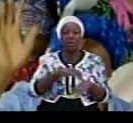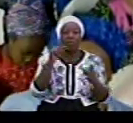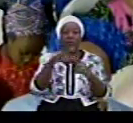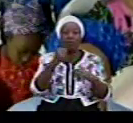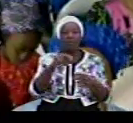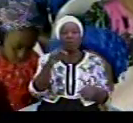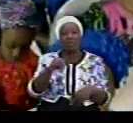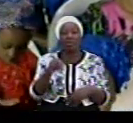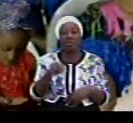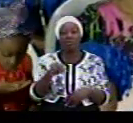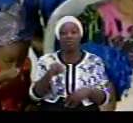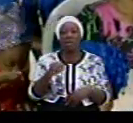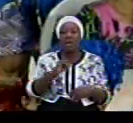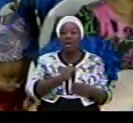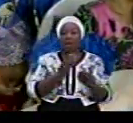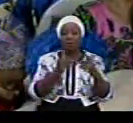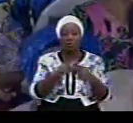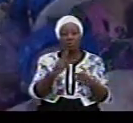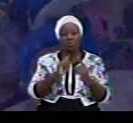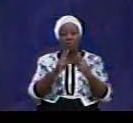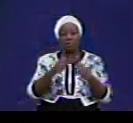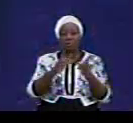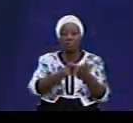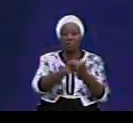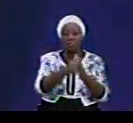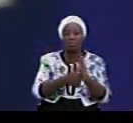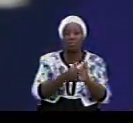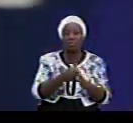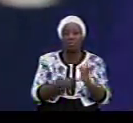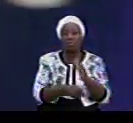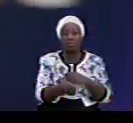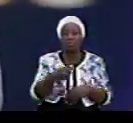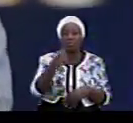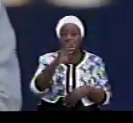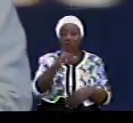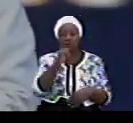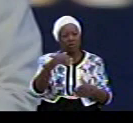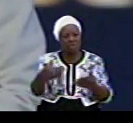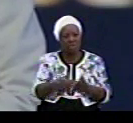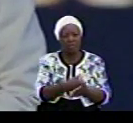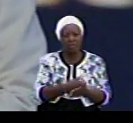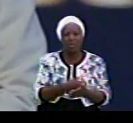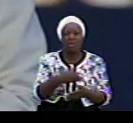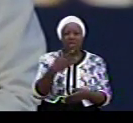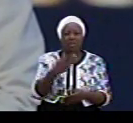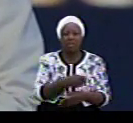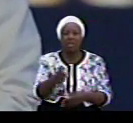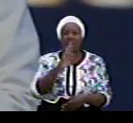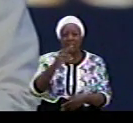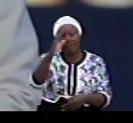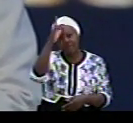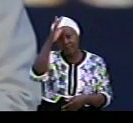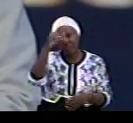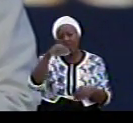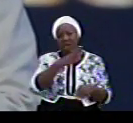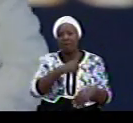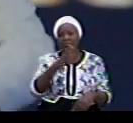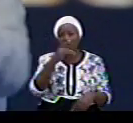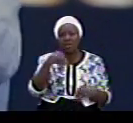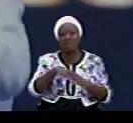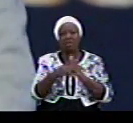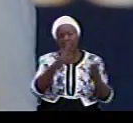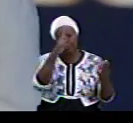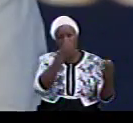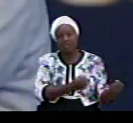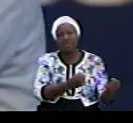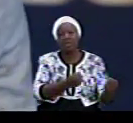want to talk to those who are not new, their fathers and mothers in the faith. They know